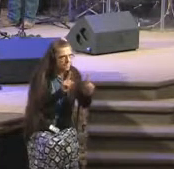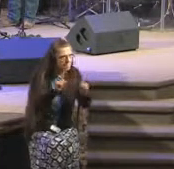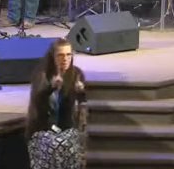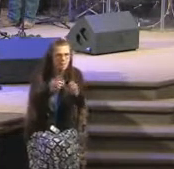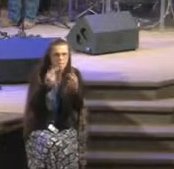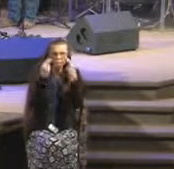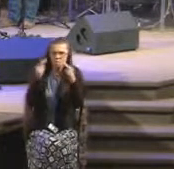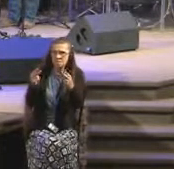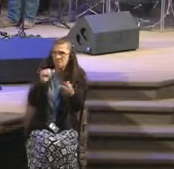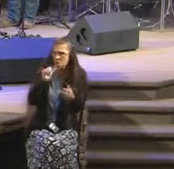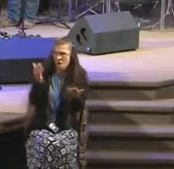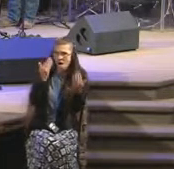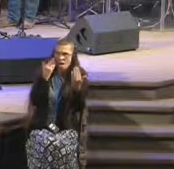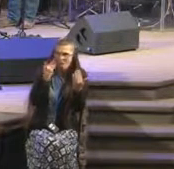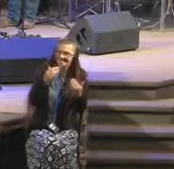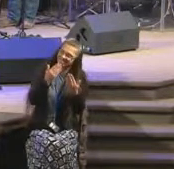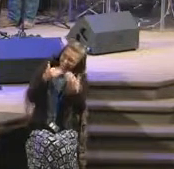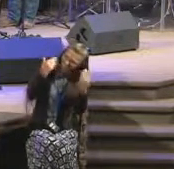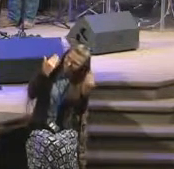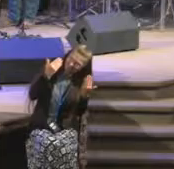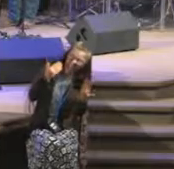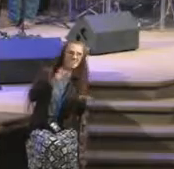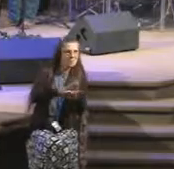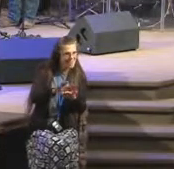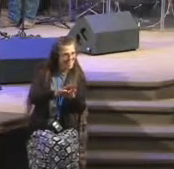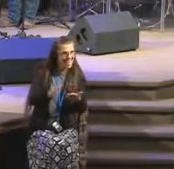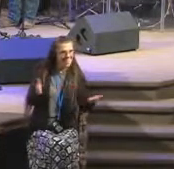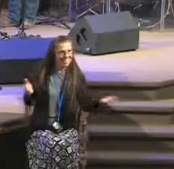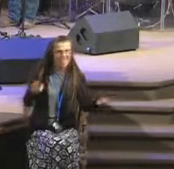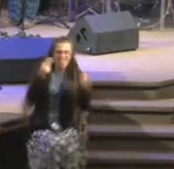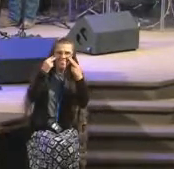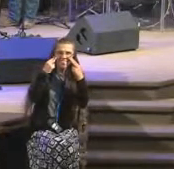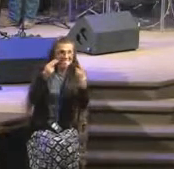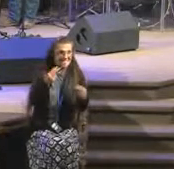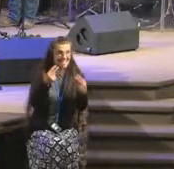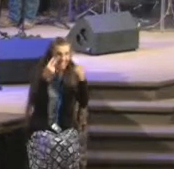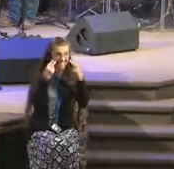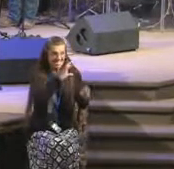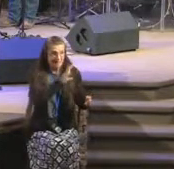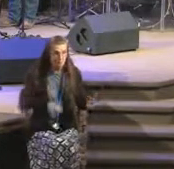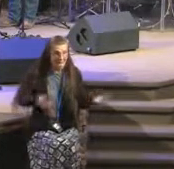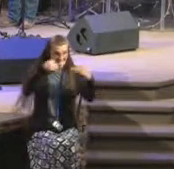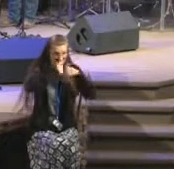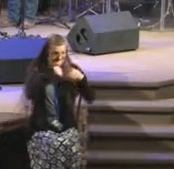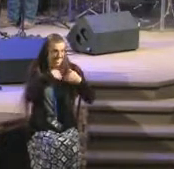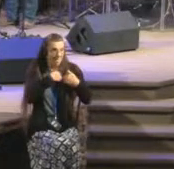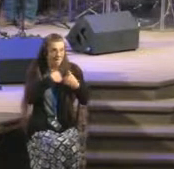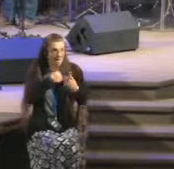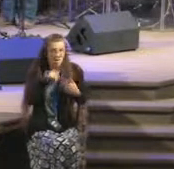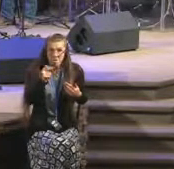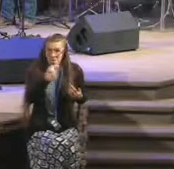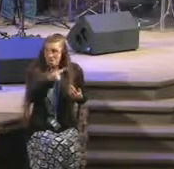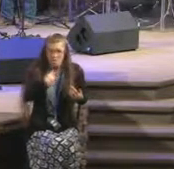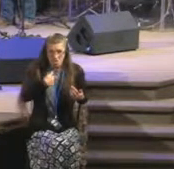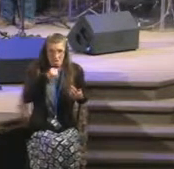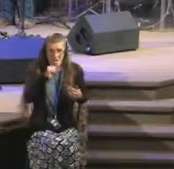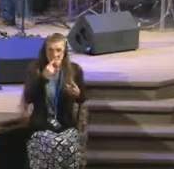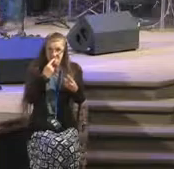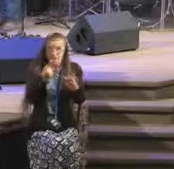see somebody we don't know, we smile, we're friendly, that they could see Christ in us without us ever having to say a word.